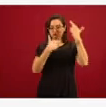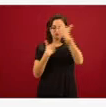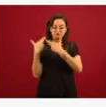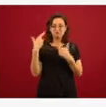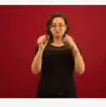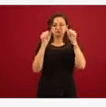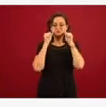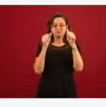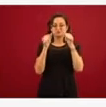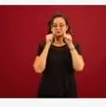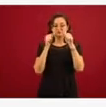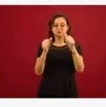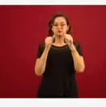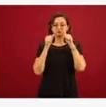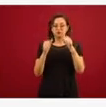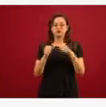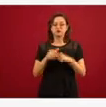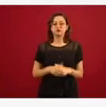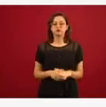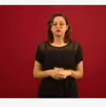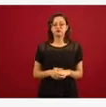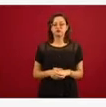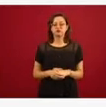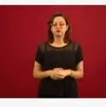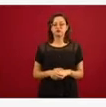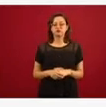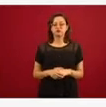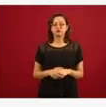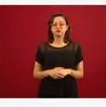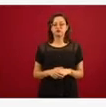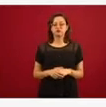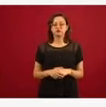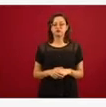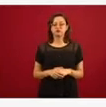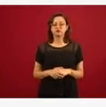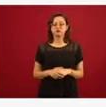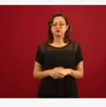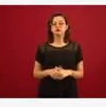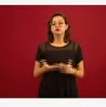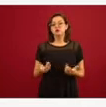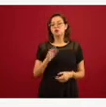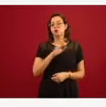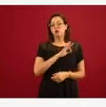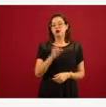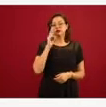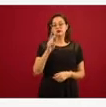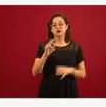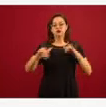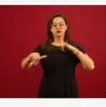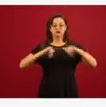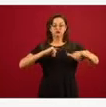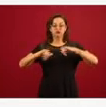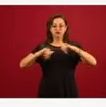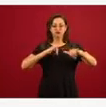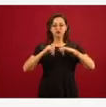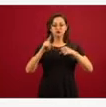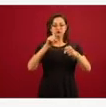13,364 that have been negative in their results, and currently we have